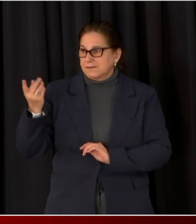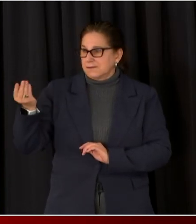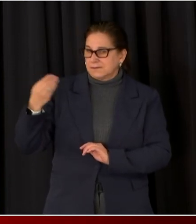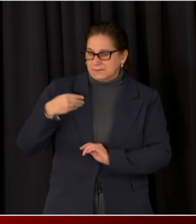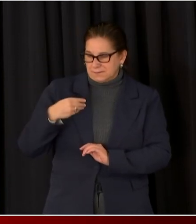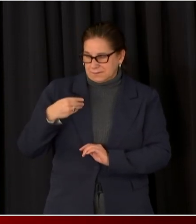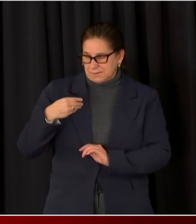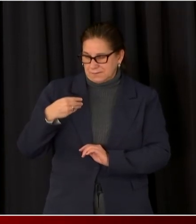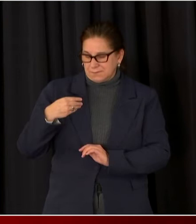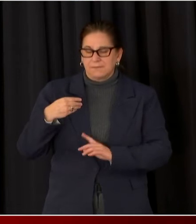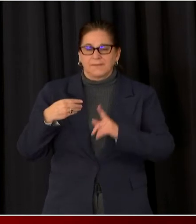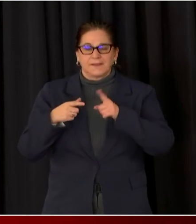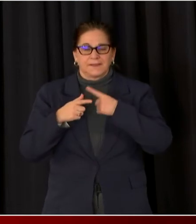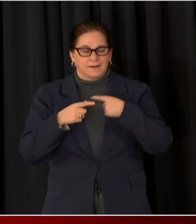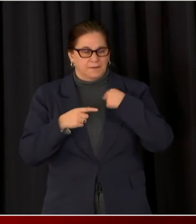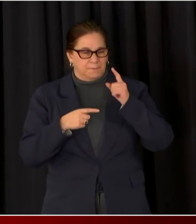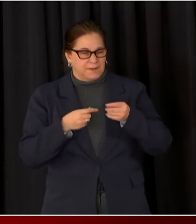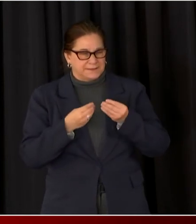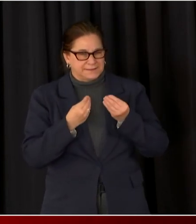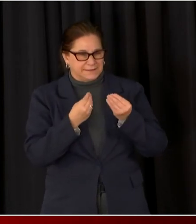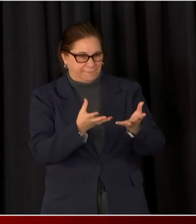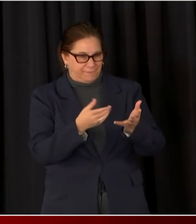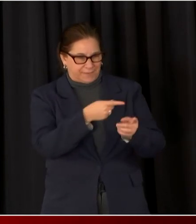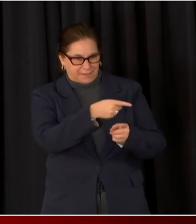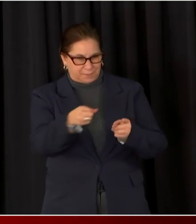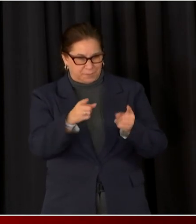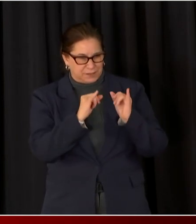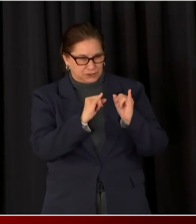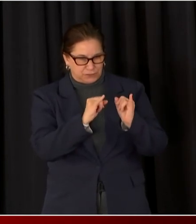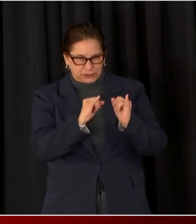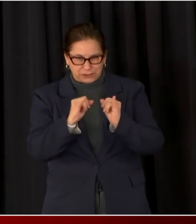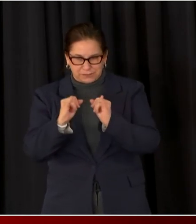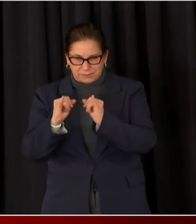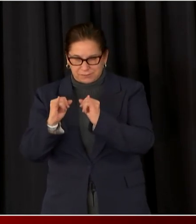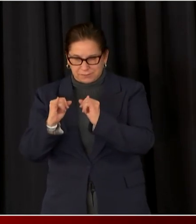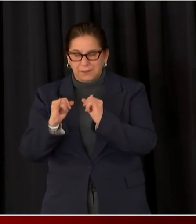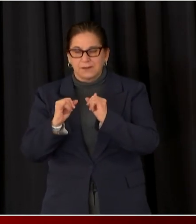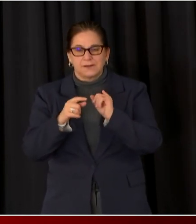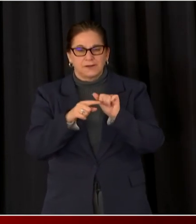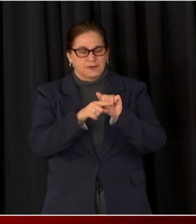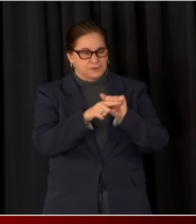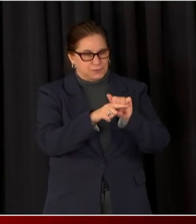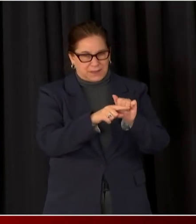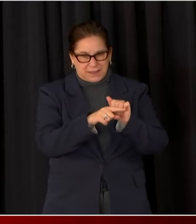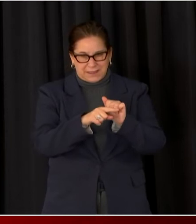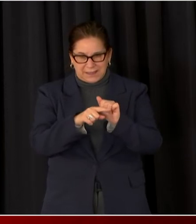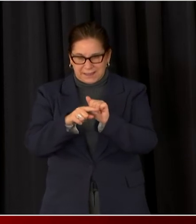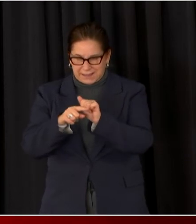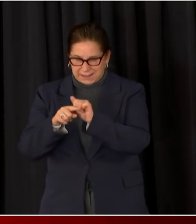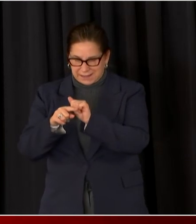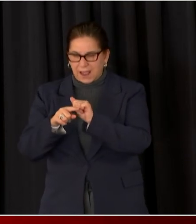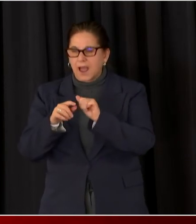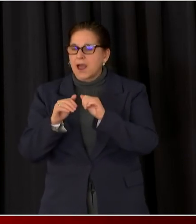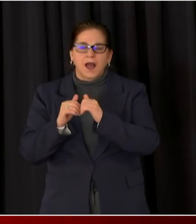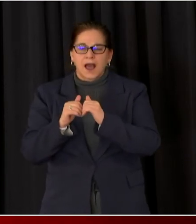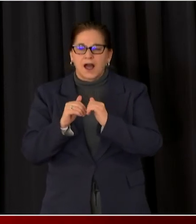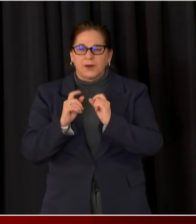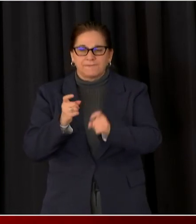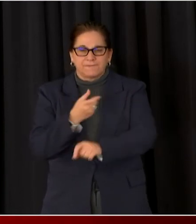be deployed to communities within a day of the emergency use authorization